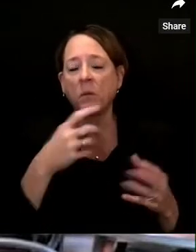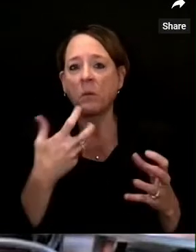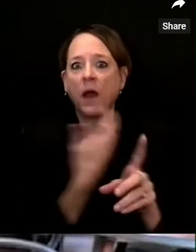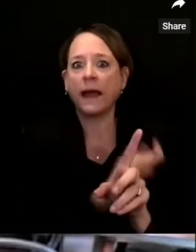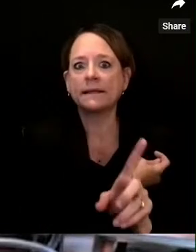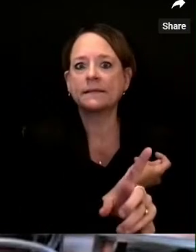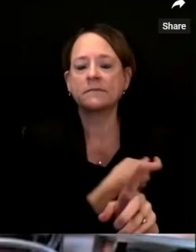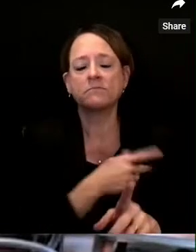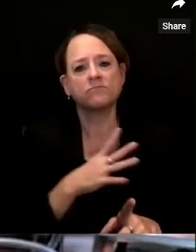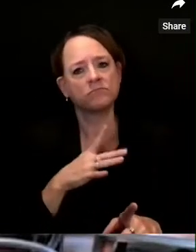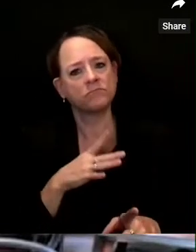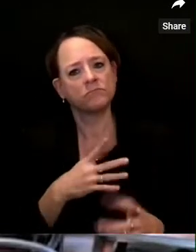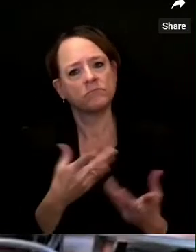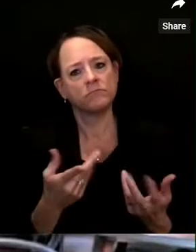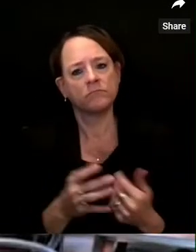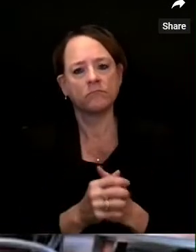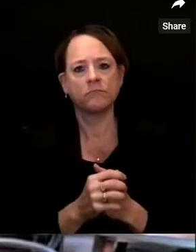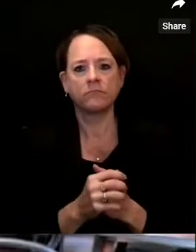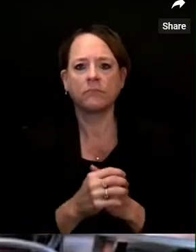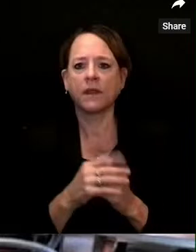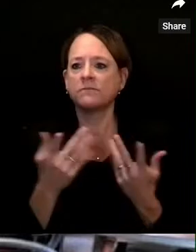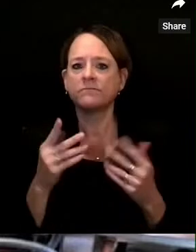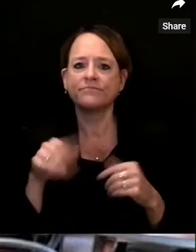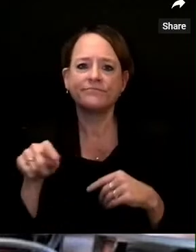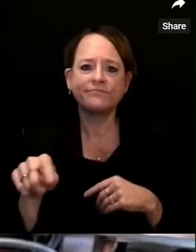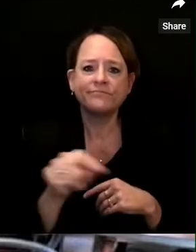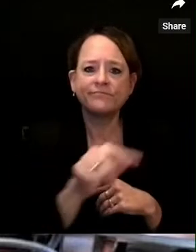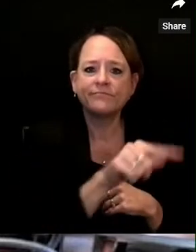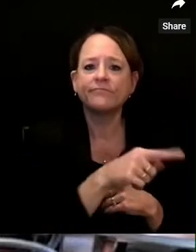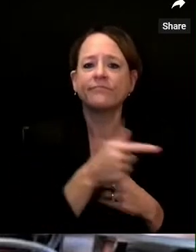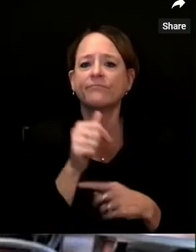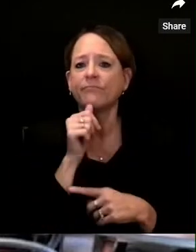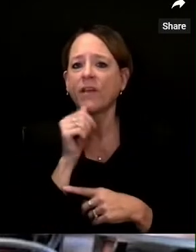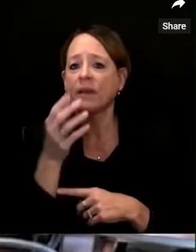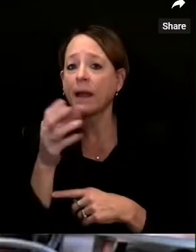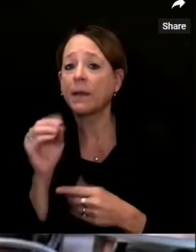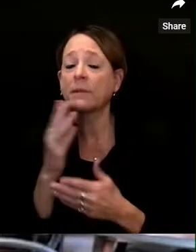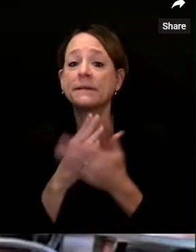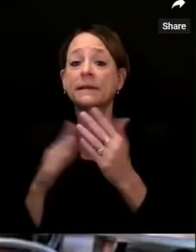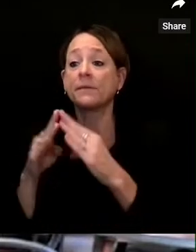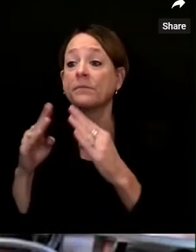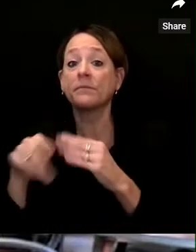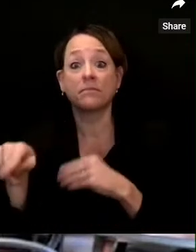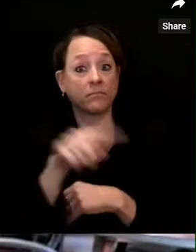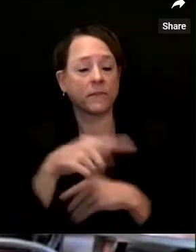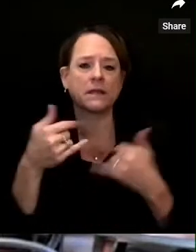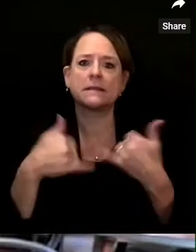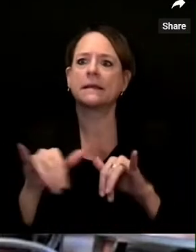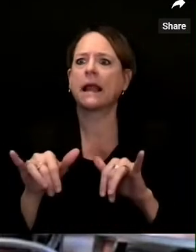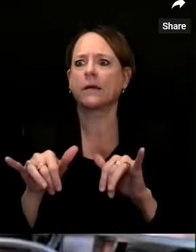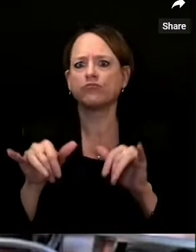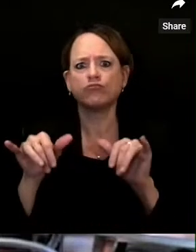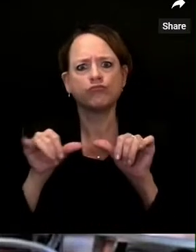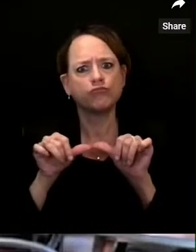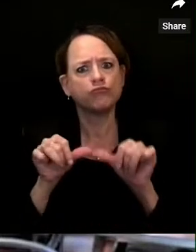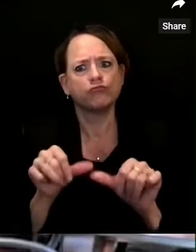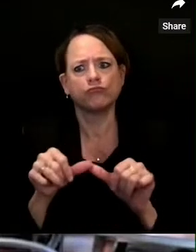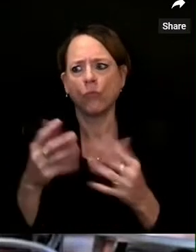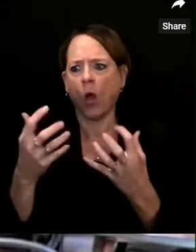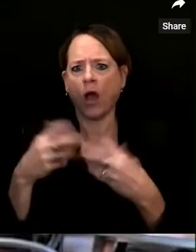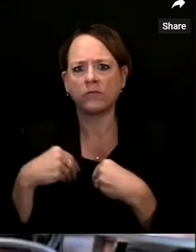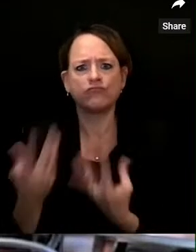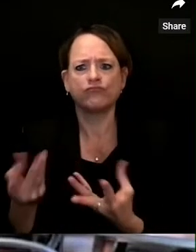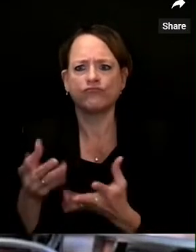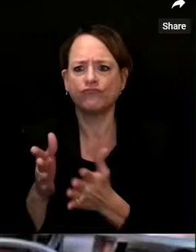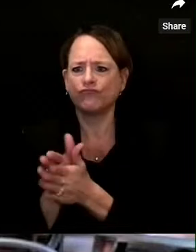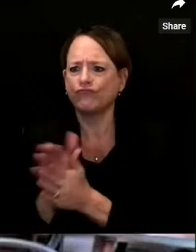around the state who are kind of picking up the thread and are continuing to offer some of their own incentive programs. So I